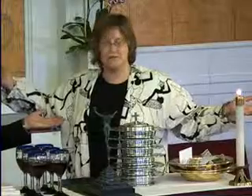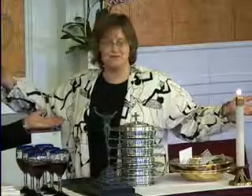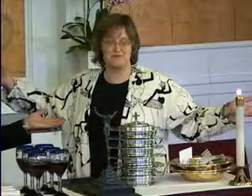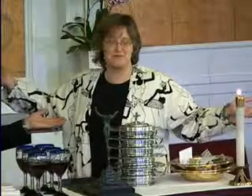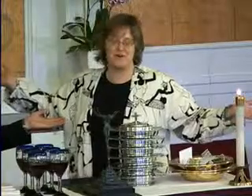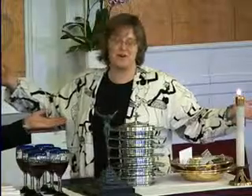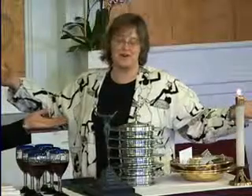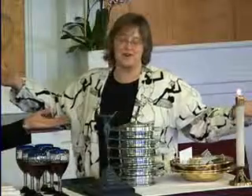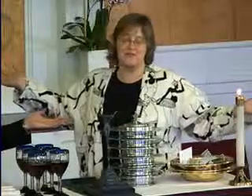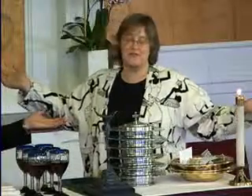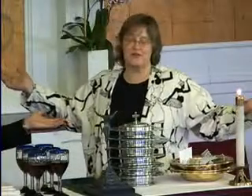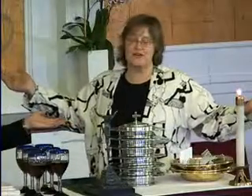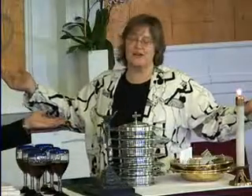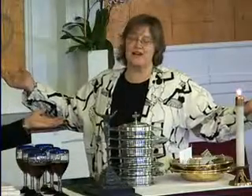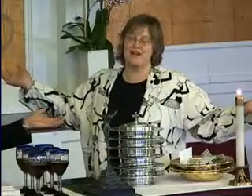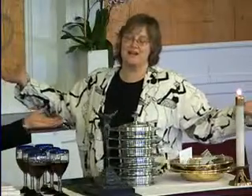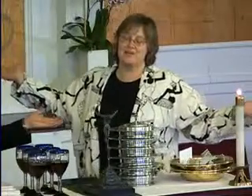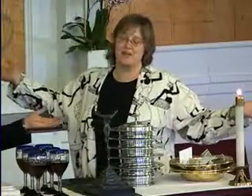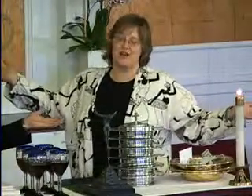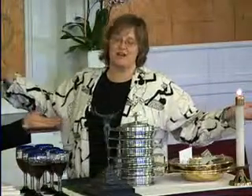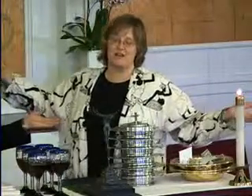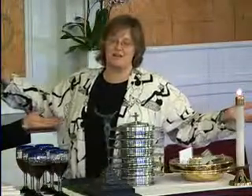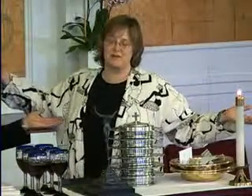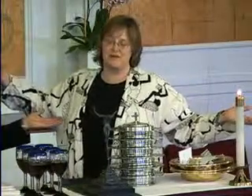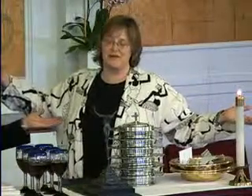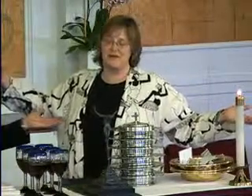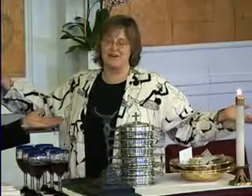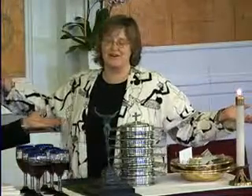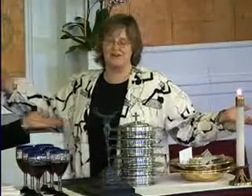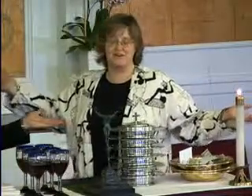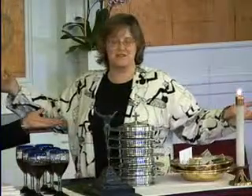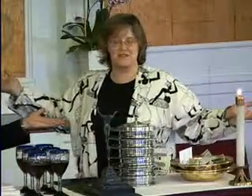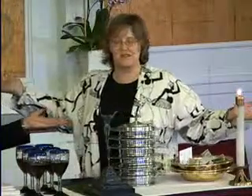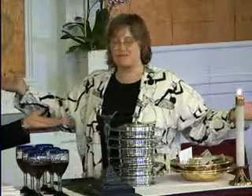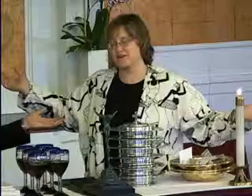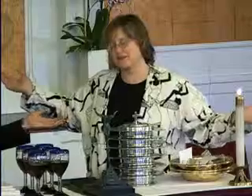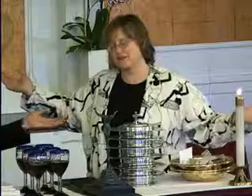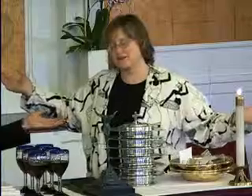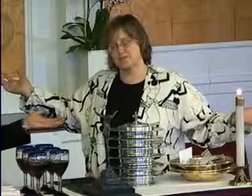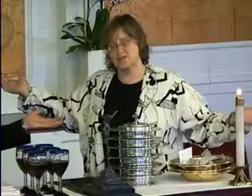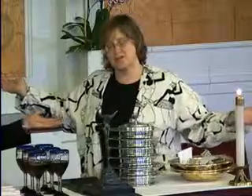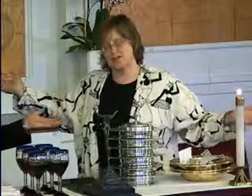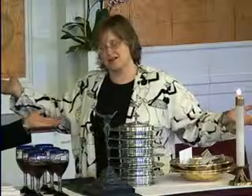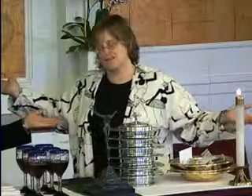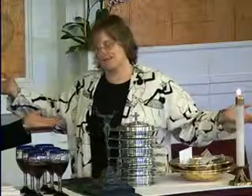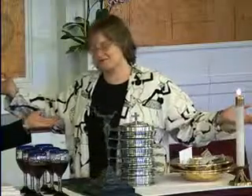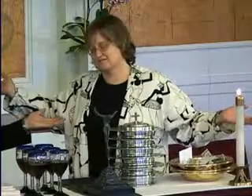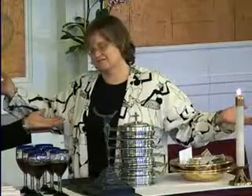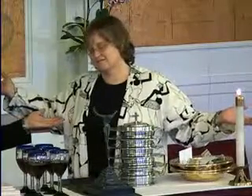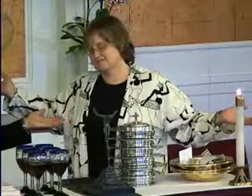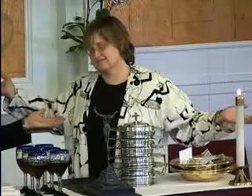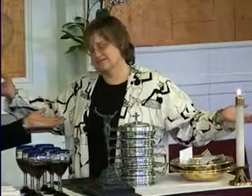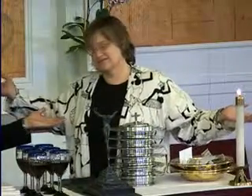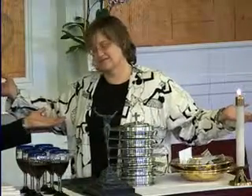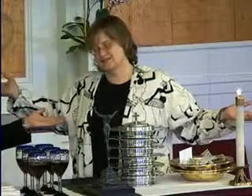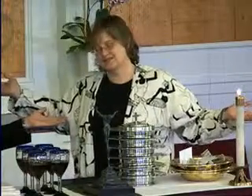For those who are full, I pray that we allow ourselves to sacrifice a little bit right now,